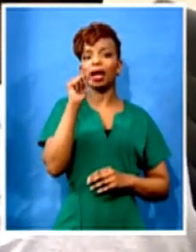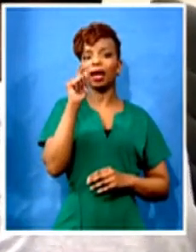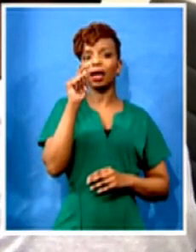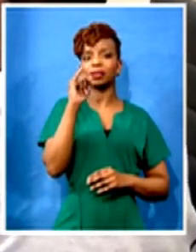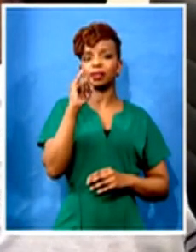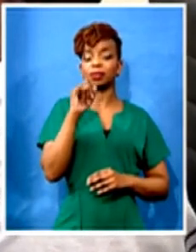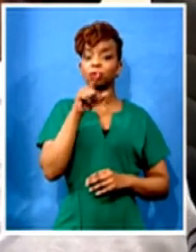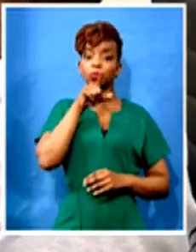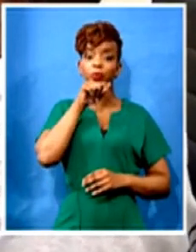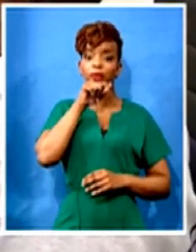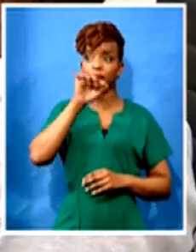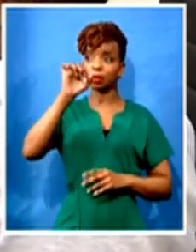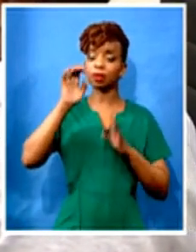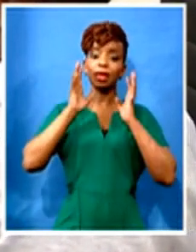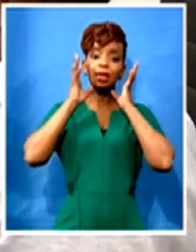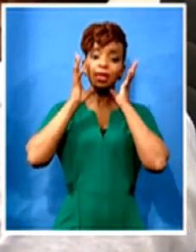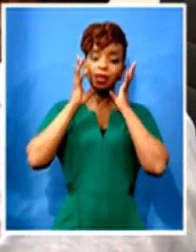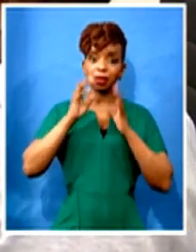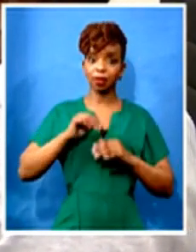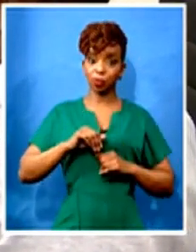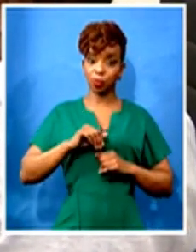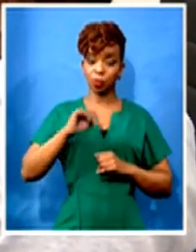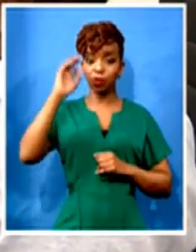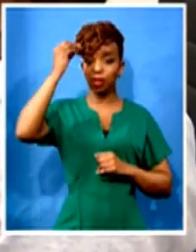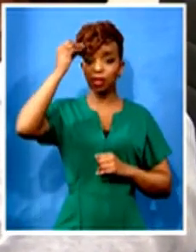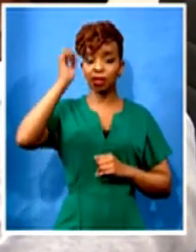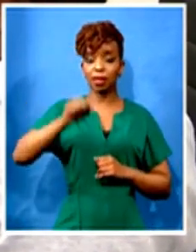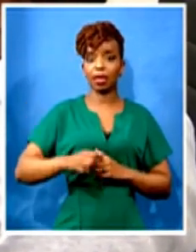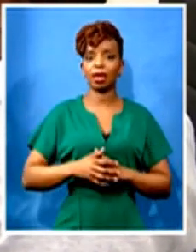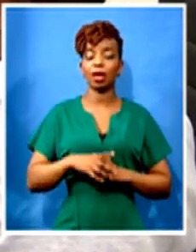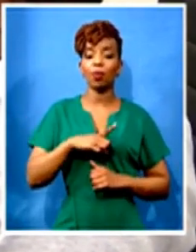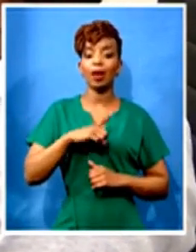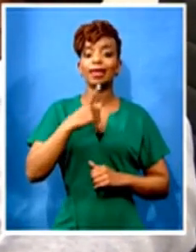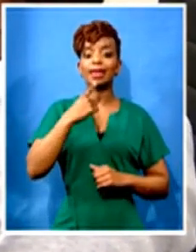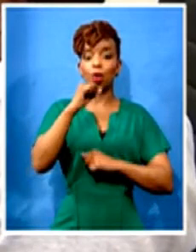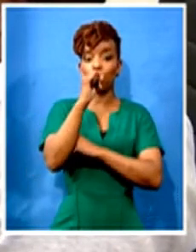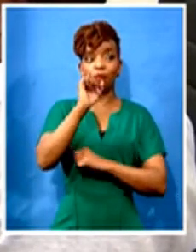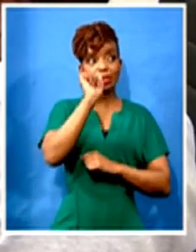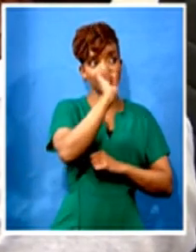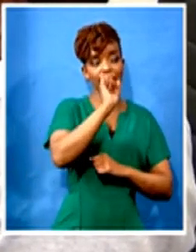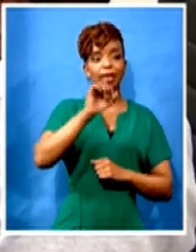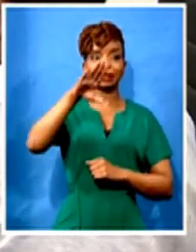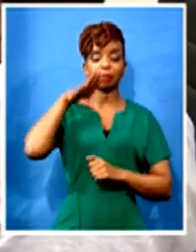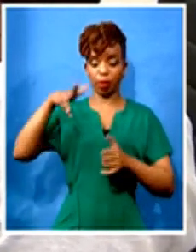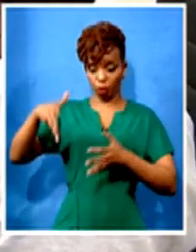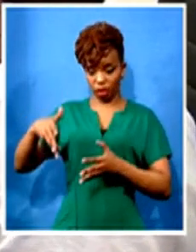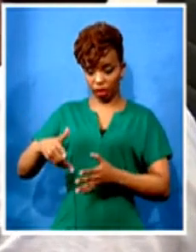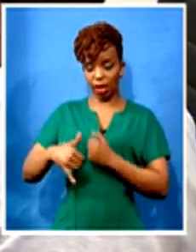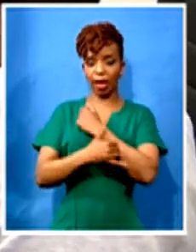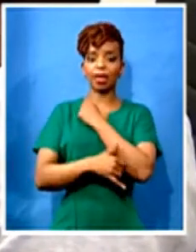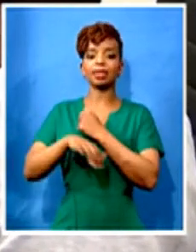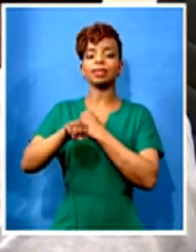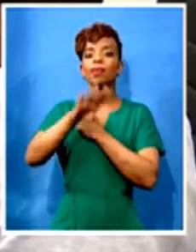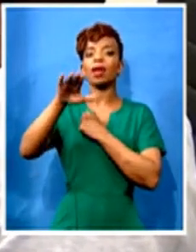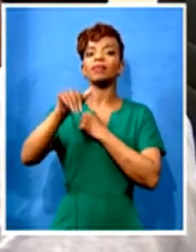leader, Julius Malema, and the closure of the Zimbabwean embassy here in South Africa. When did things go sour between the EFF and ZANU-PF and the